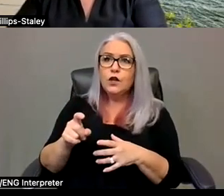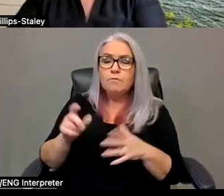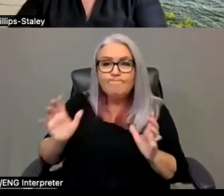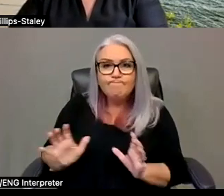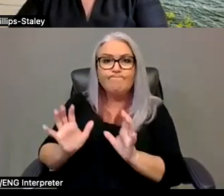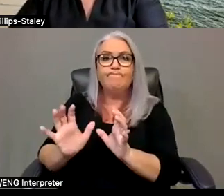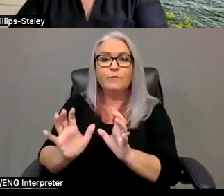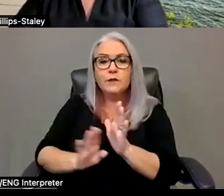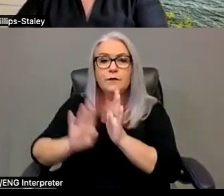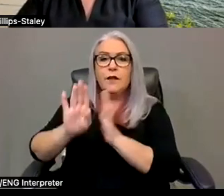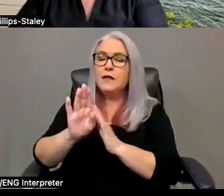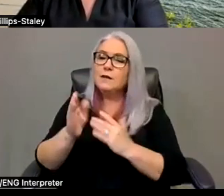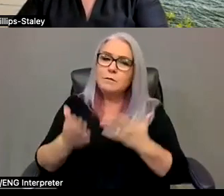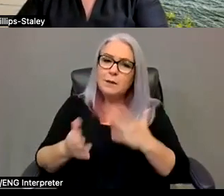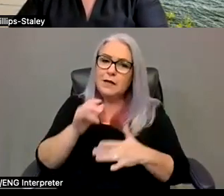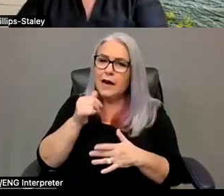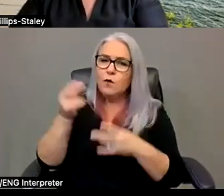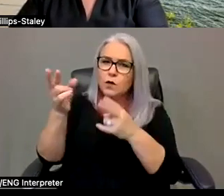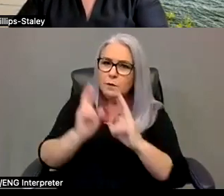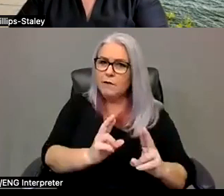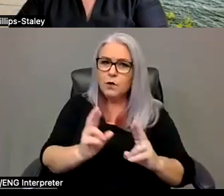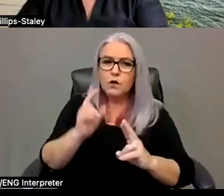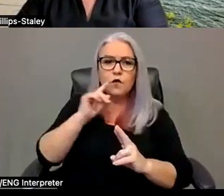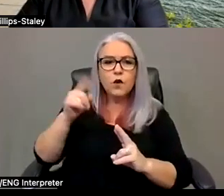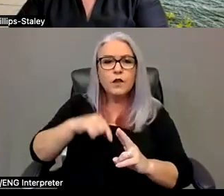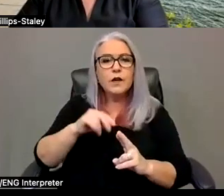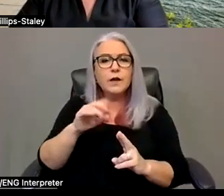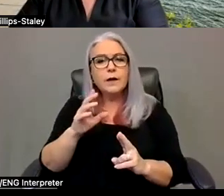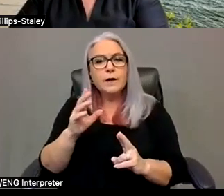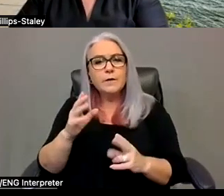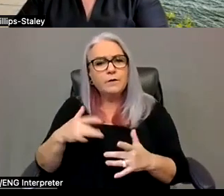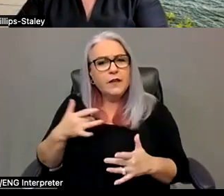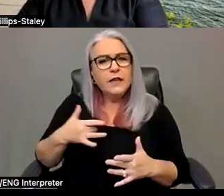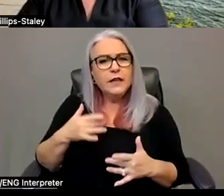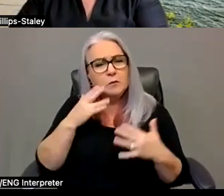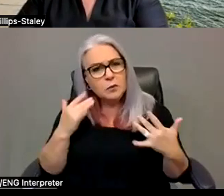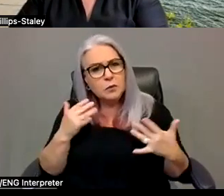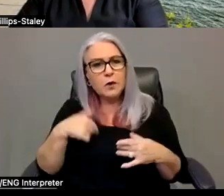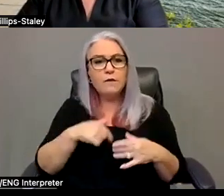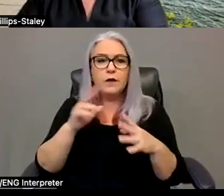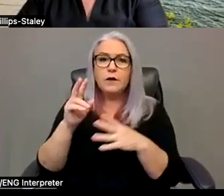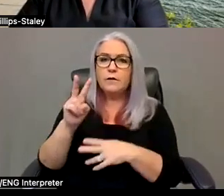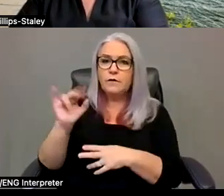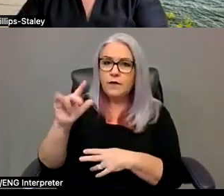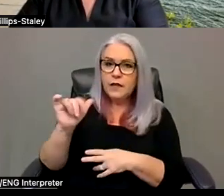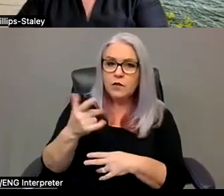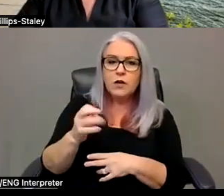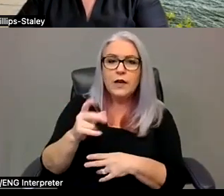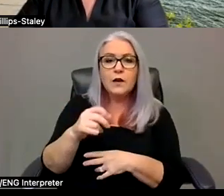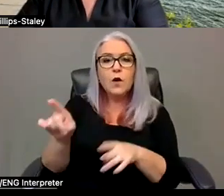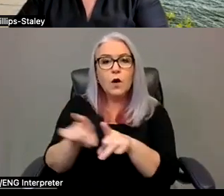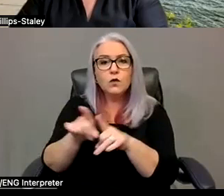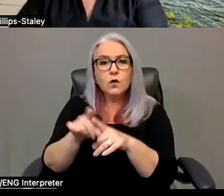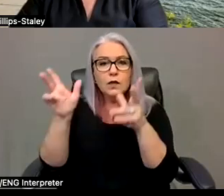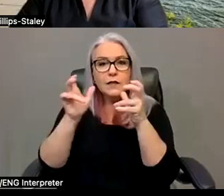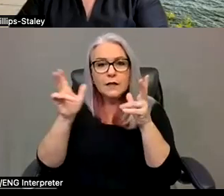is respectful of the integrity and the charm of the village, and also in a way that actually listens to its residents.